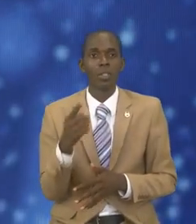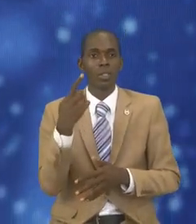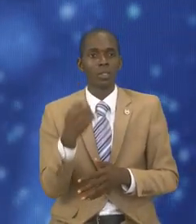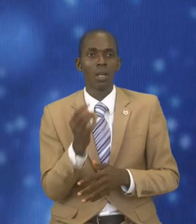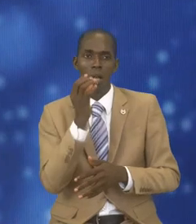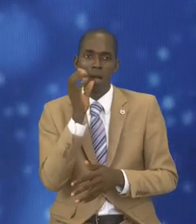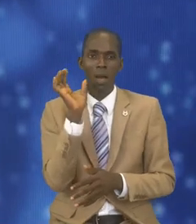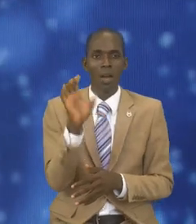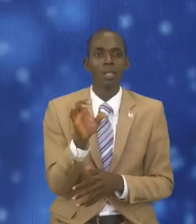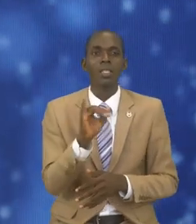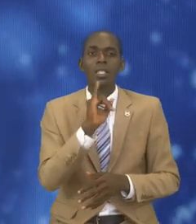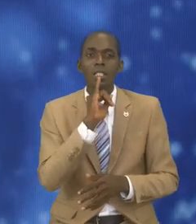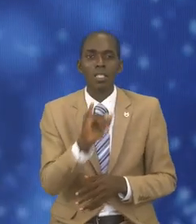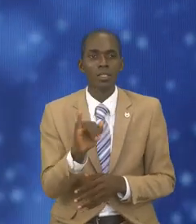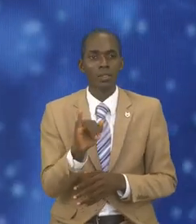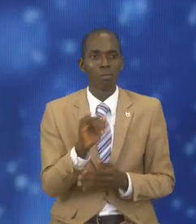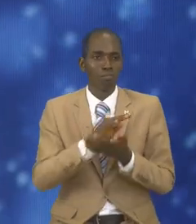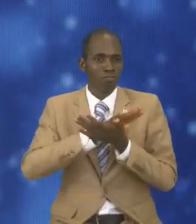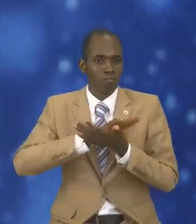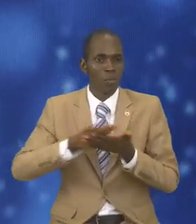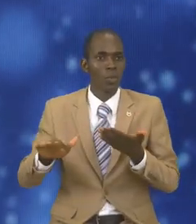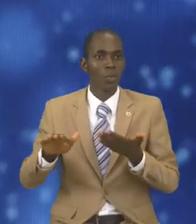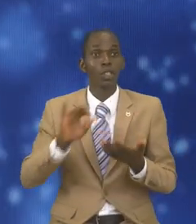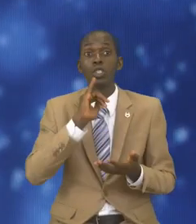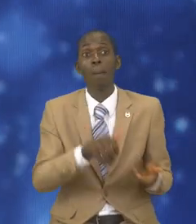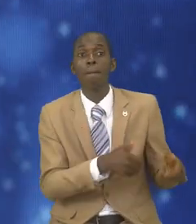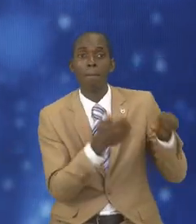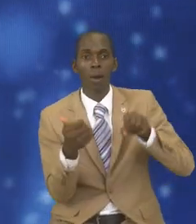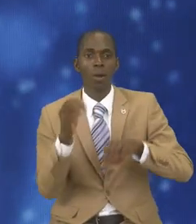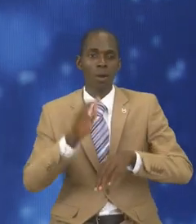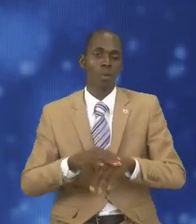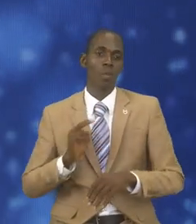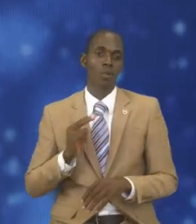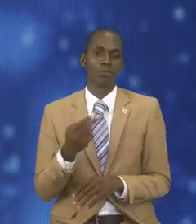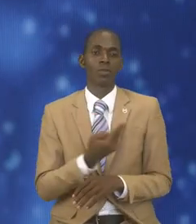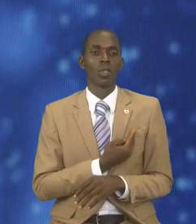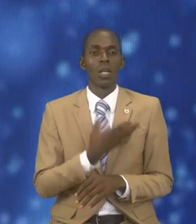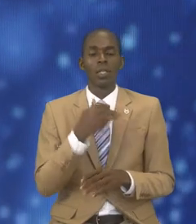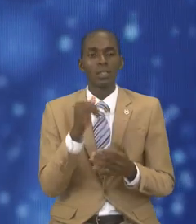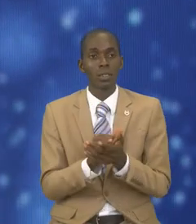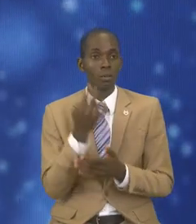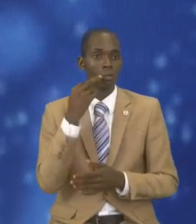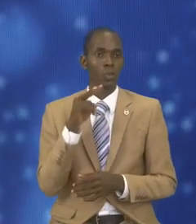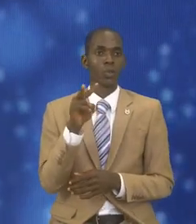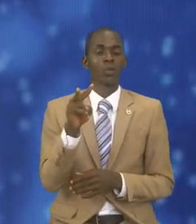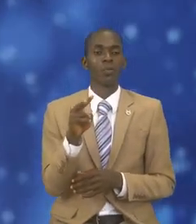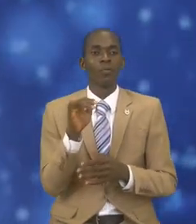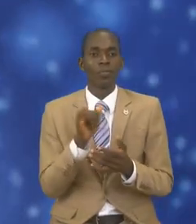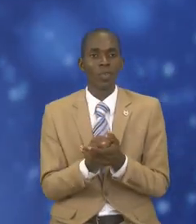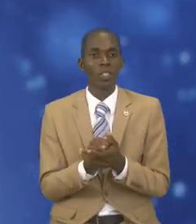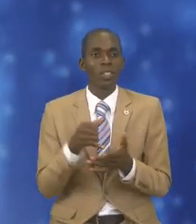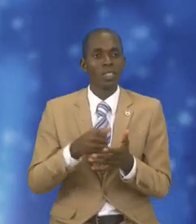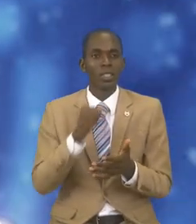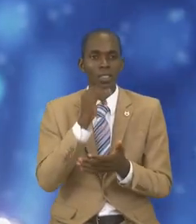curse is poured upon us. And then it says, and the oath that is